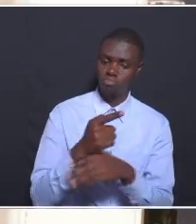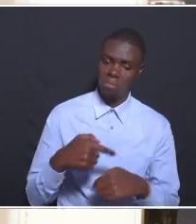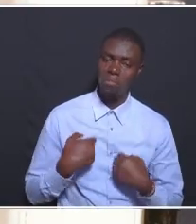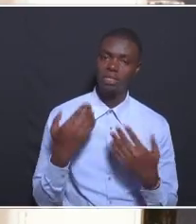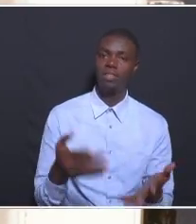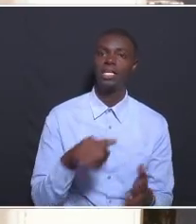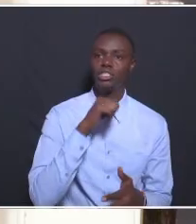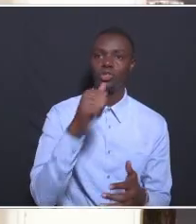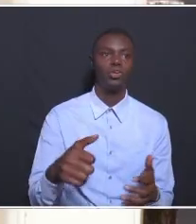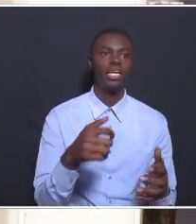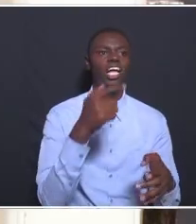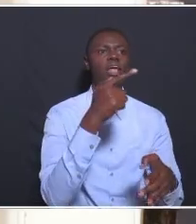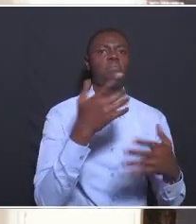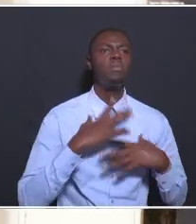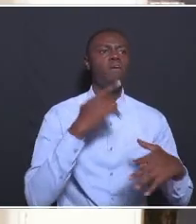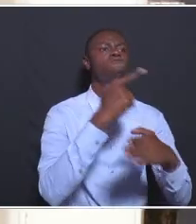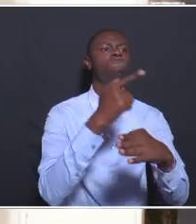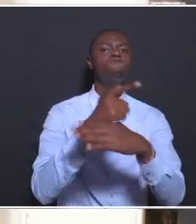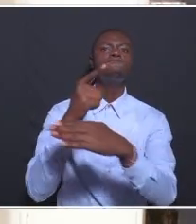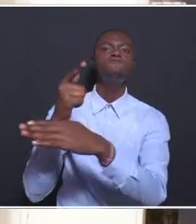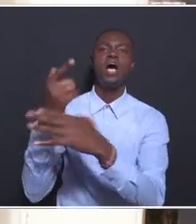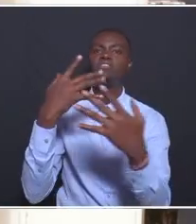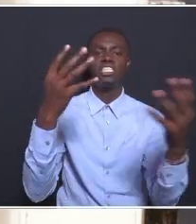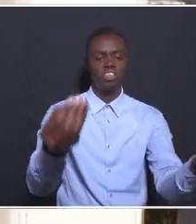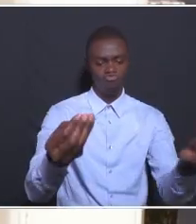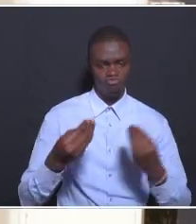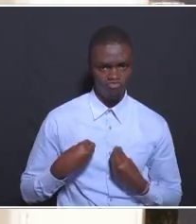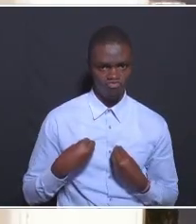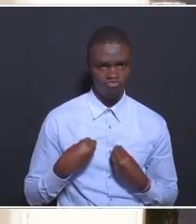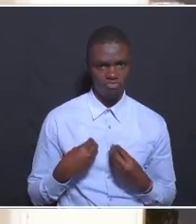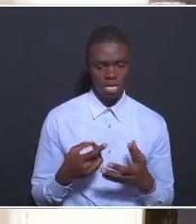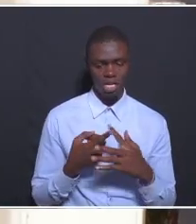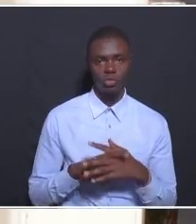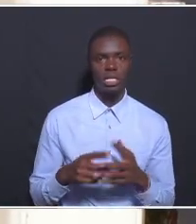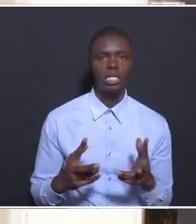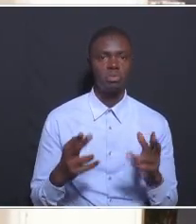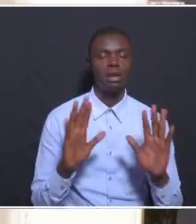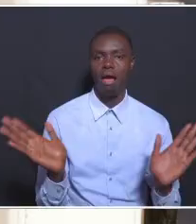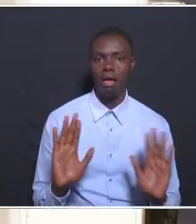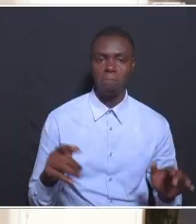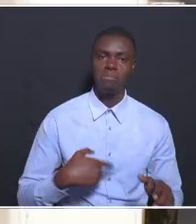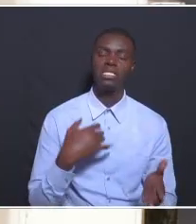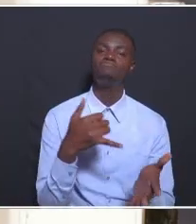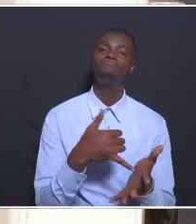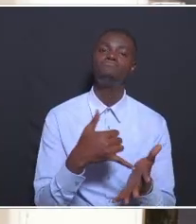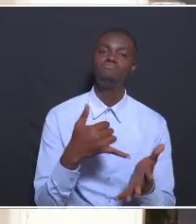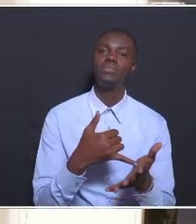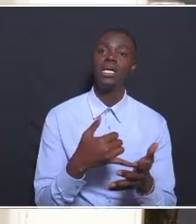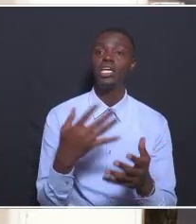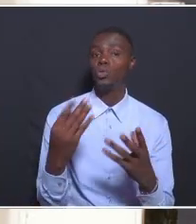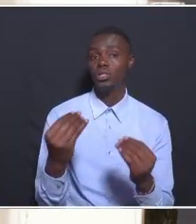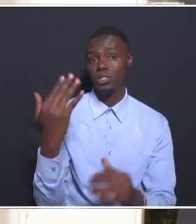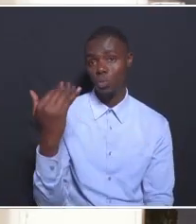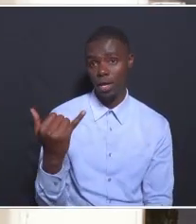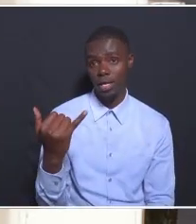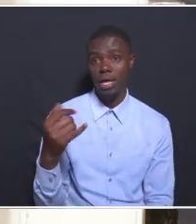like people were shooting, then when they finish, now that's when they send you the script and the footage. For me, it was easier because